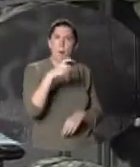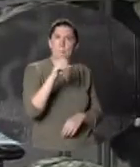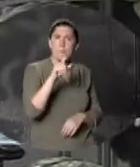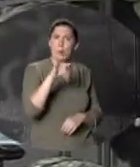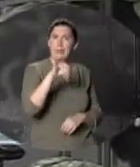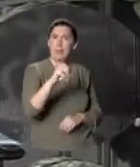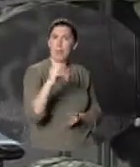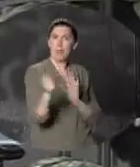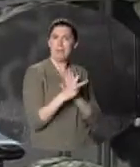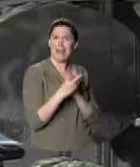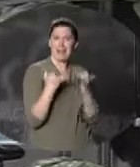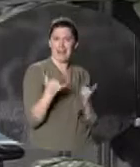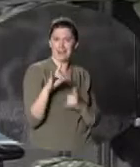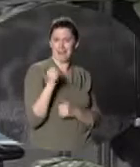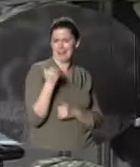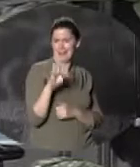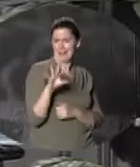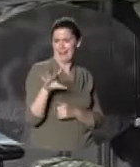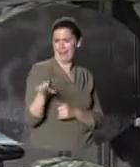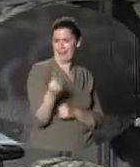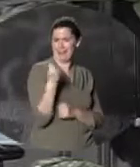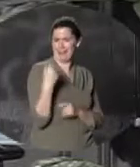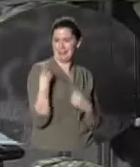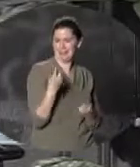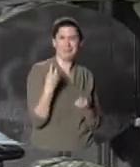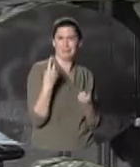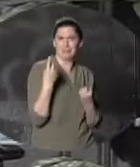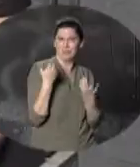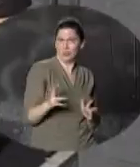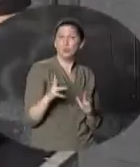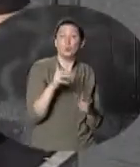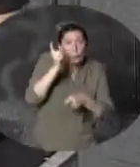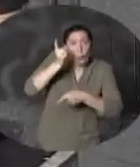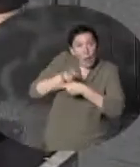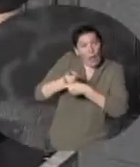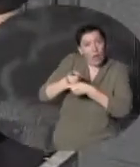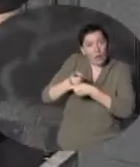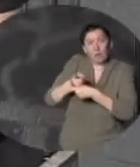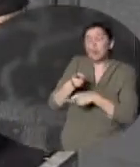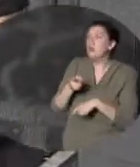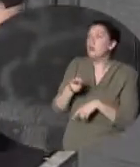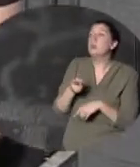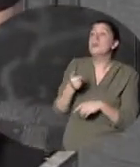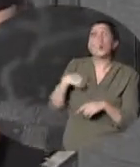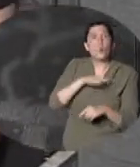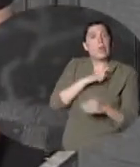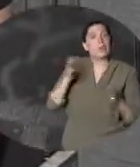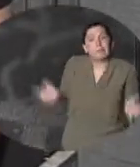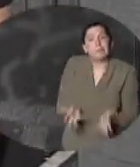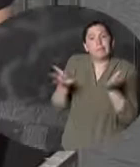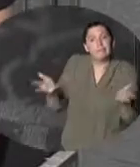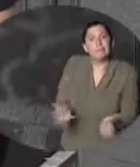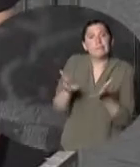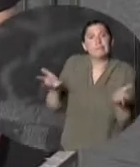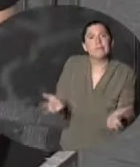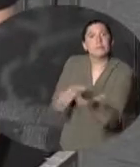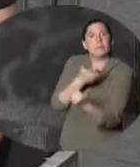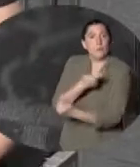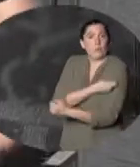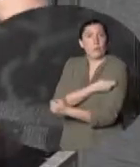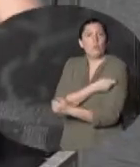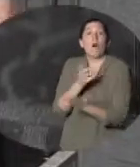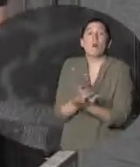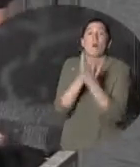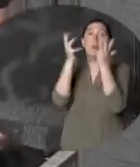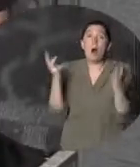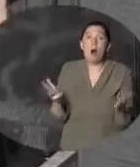since, what, the 50s, 60s? Yes. And many of these illnesses, we have promoted vaccination so significantly